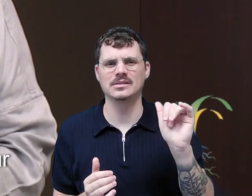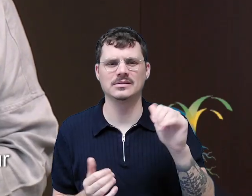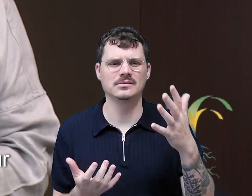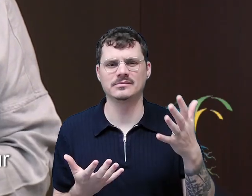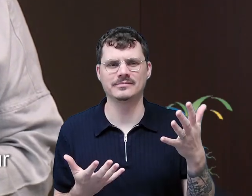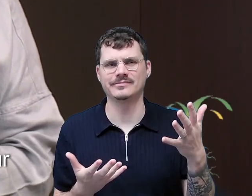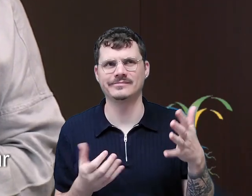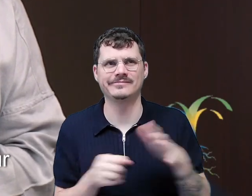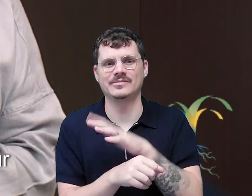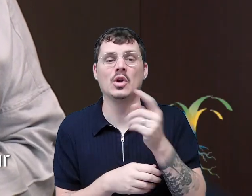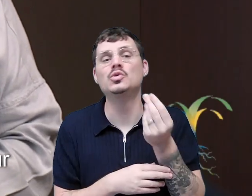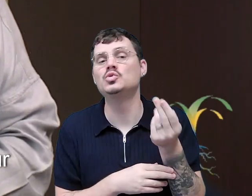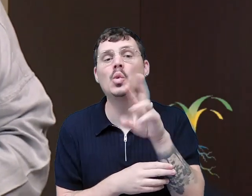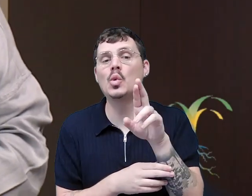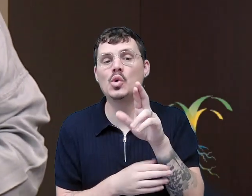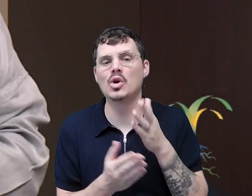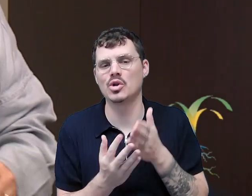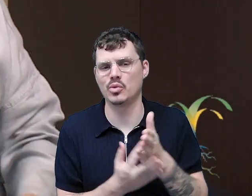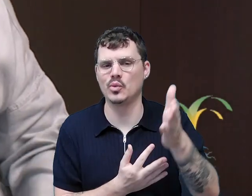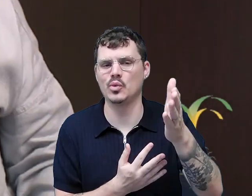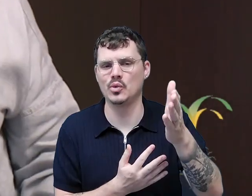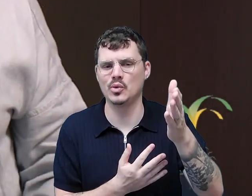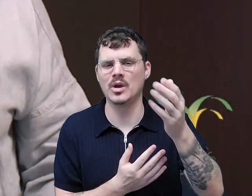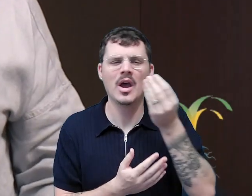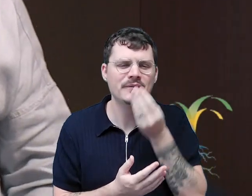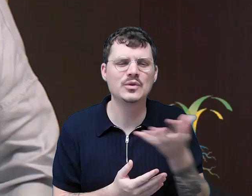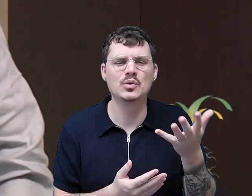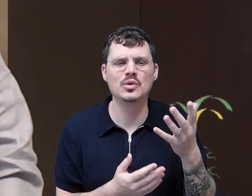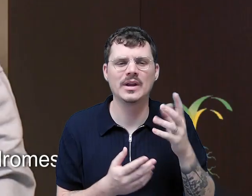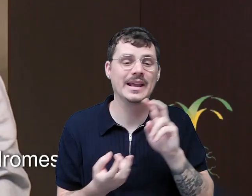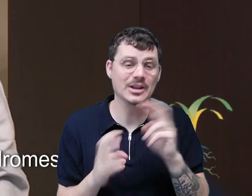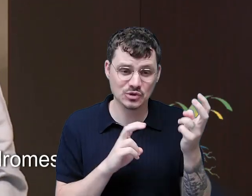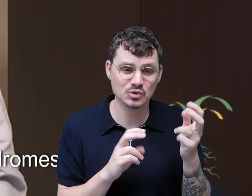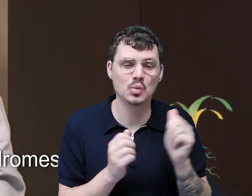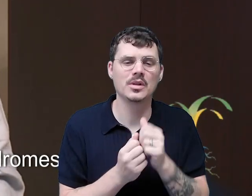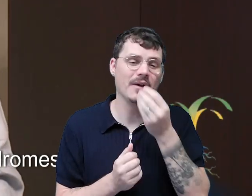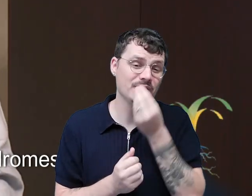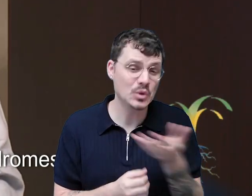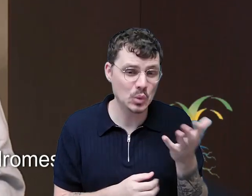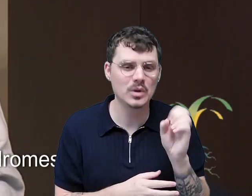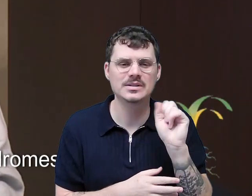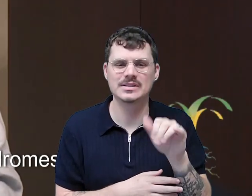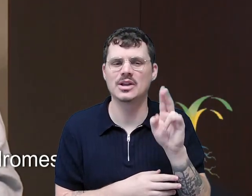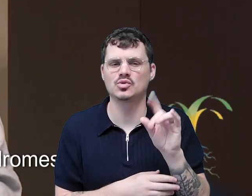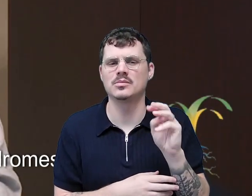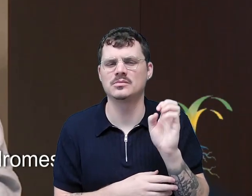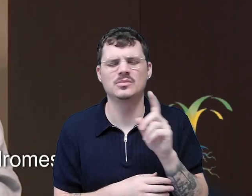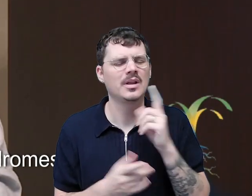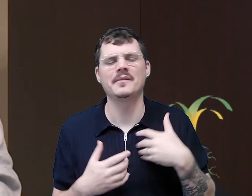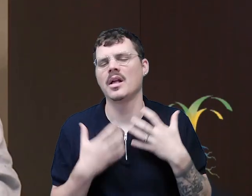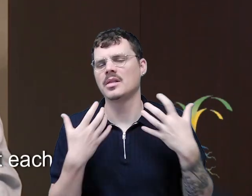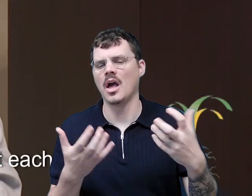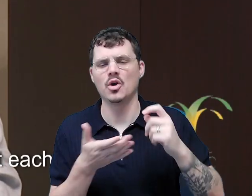So that is like a whirlwind tour through a few issues of a few different